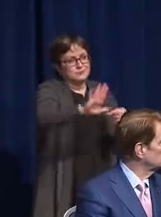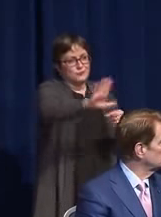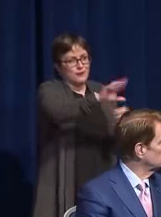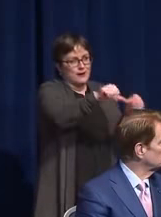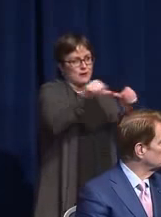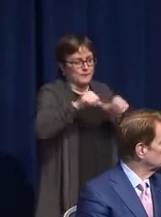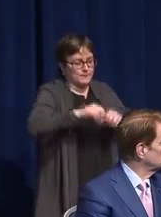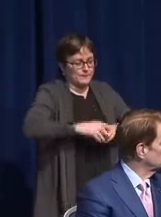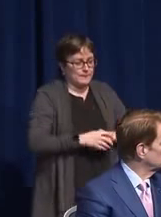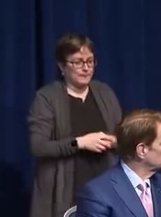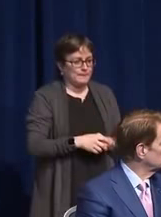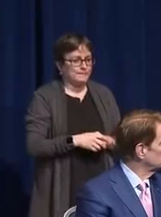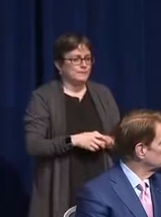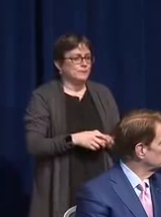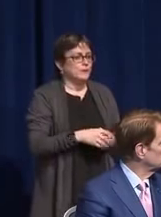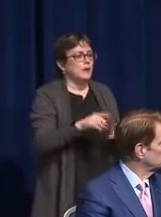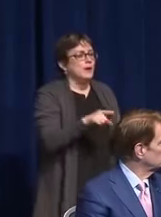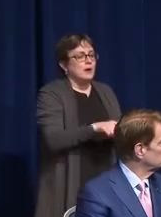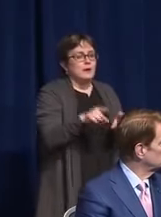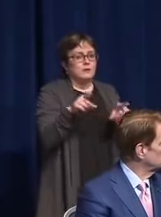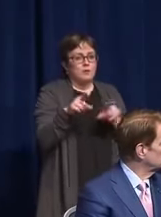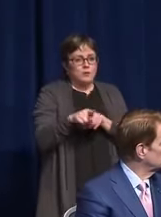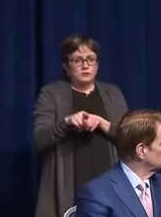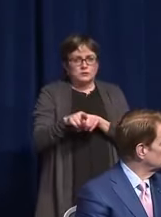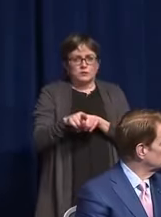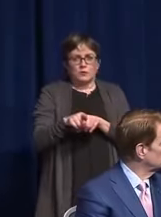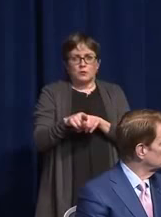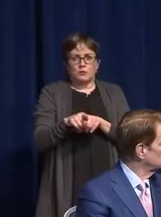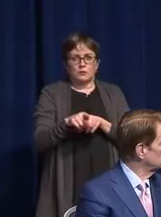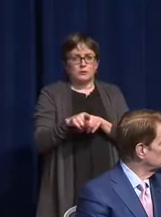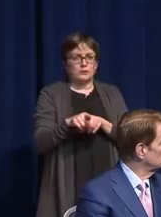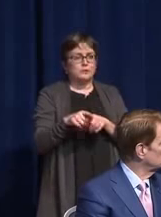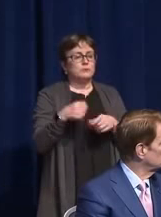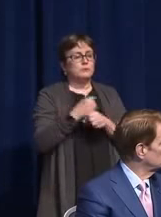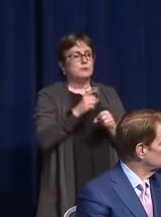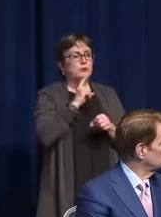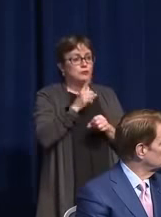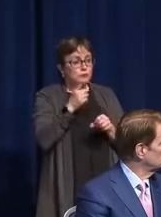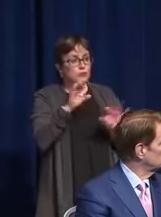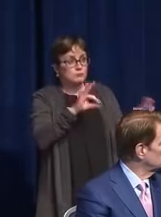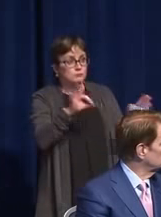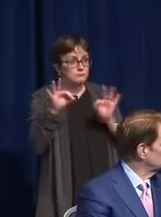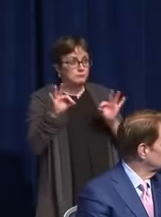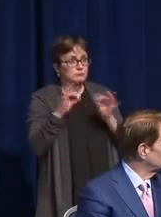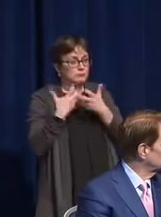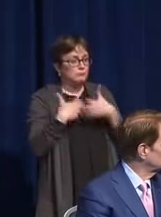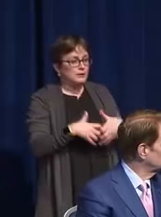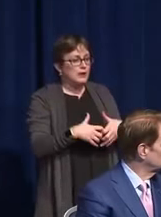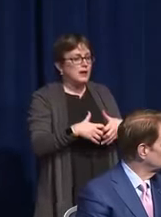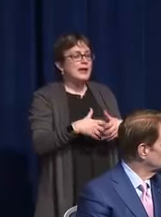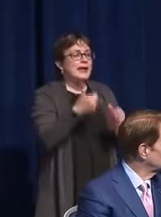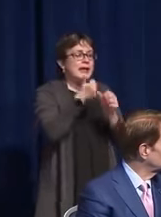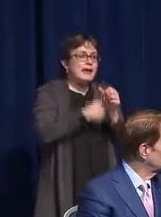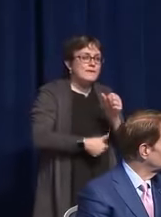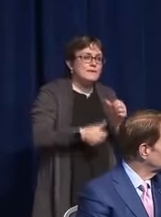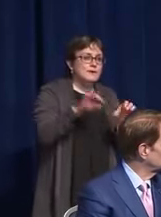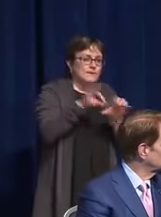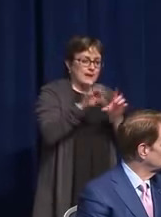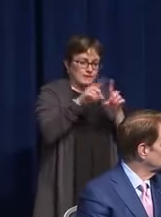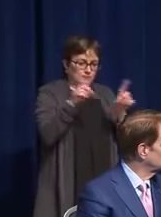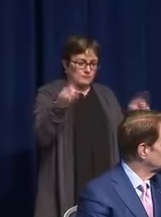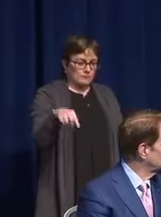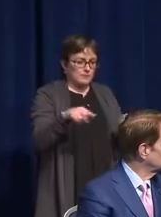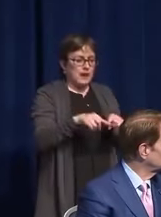broad access to our democracy, we are also providing that every ballot include a return